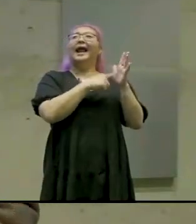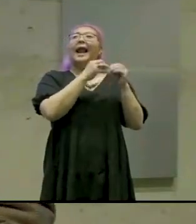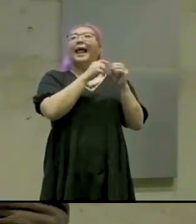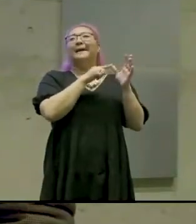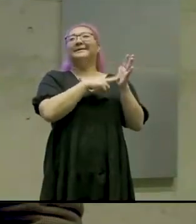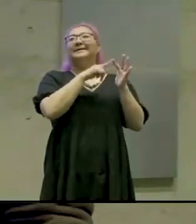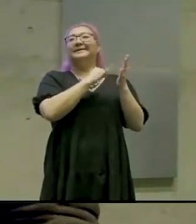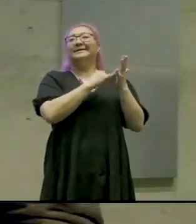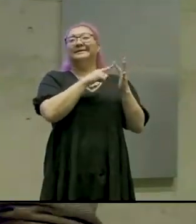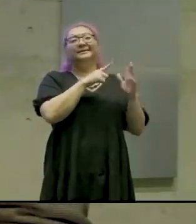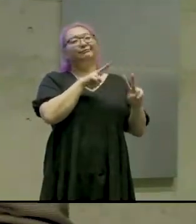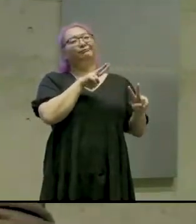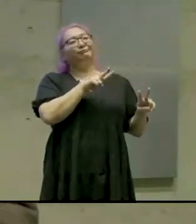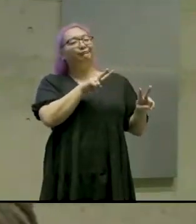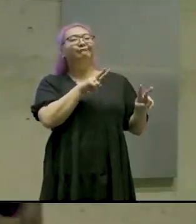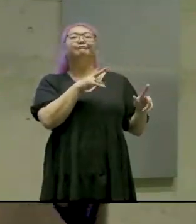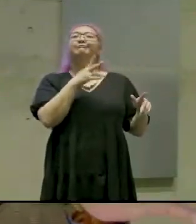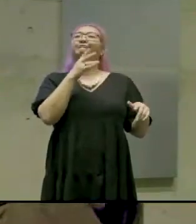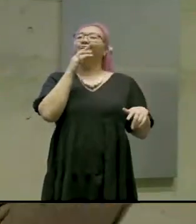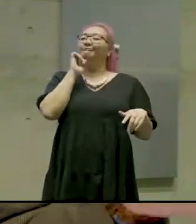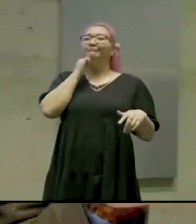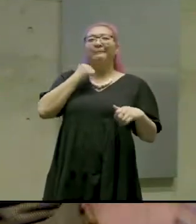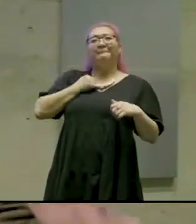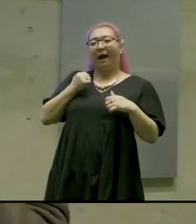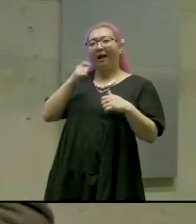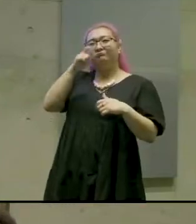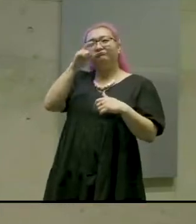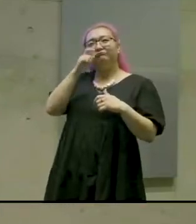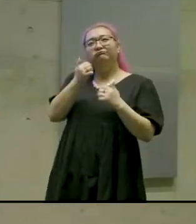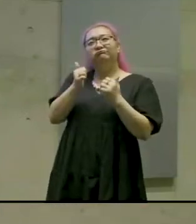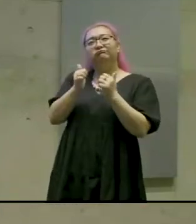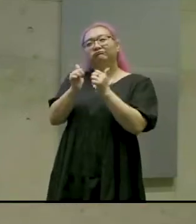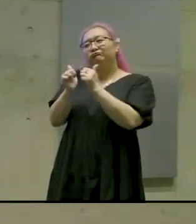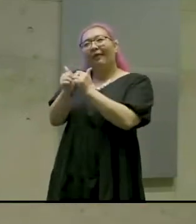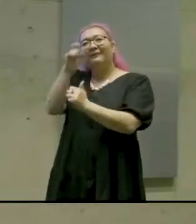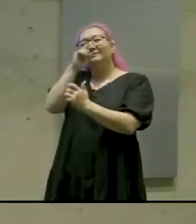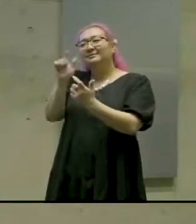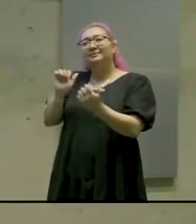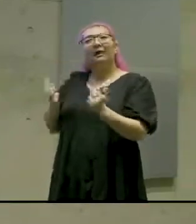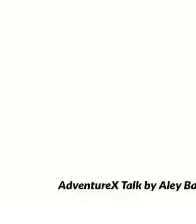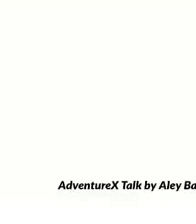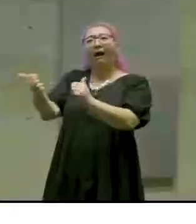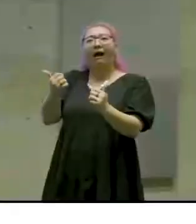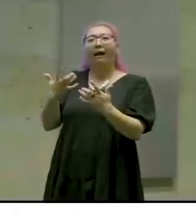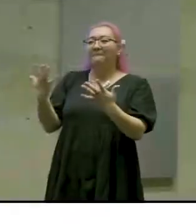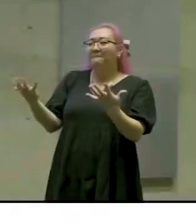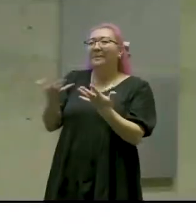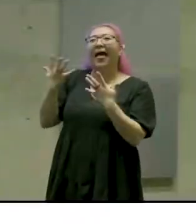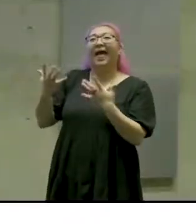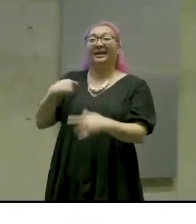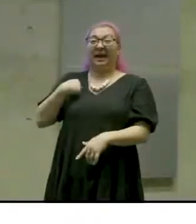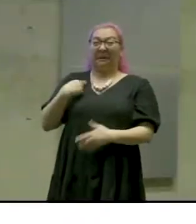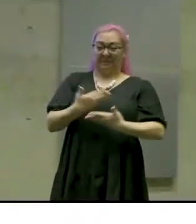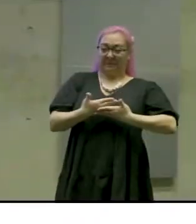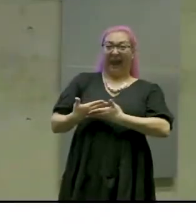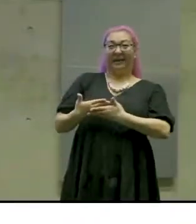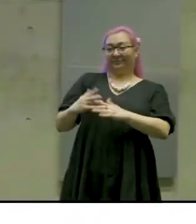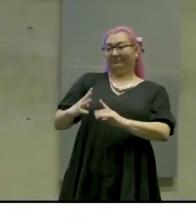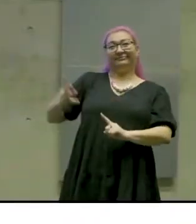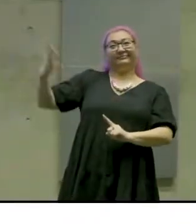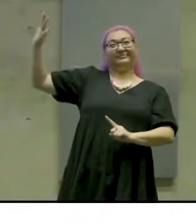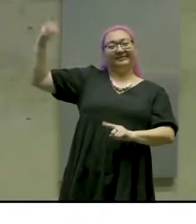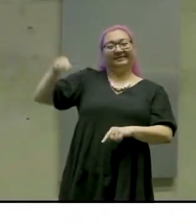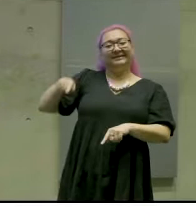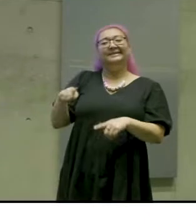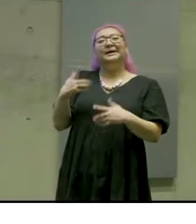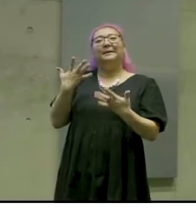used to play sports with my siblings, and I know my siblings because I'm the youngest one, and that's what you do. And I used to play